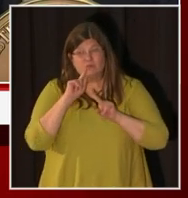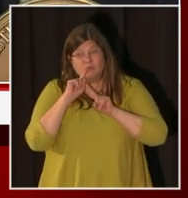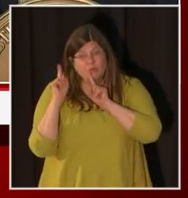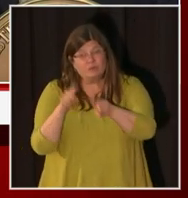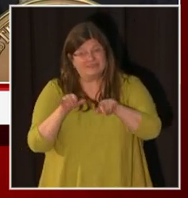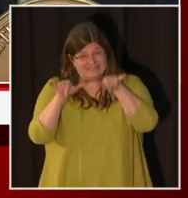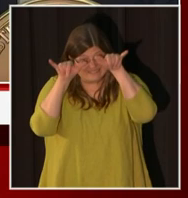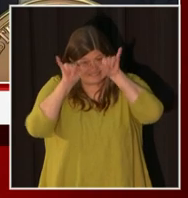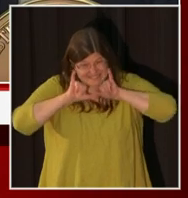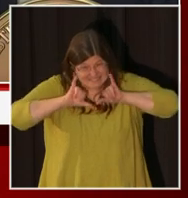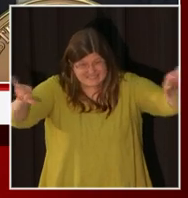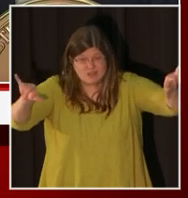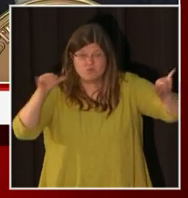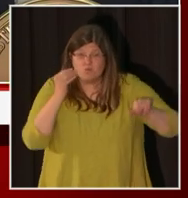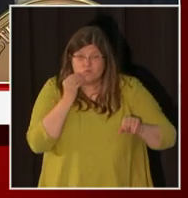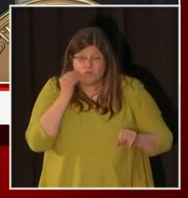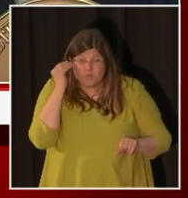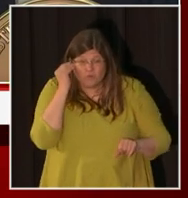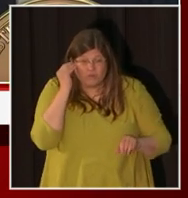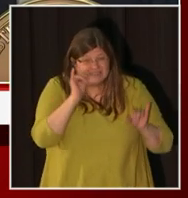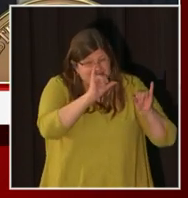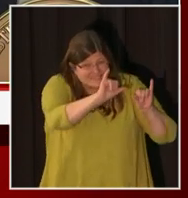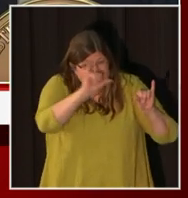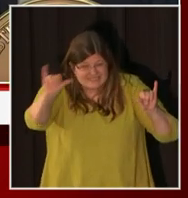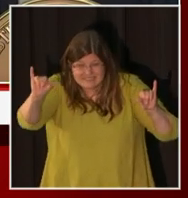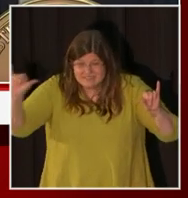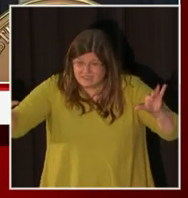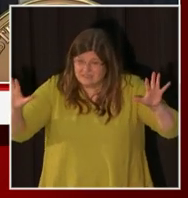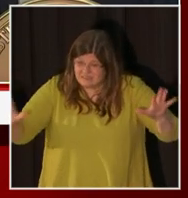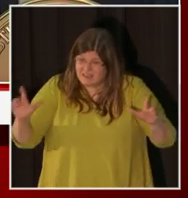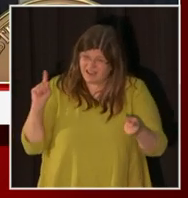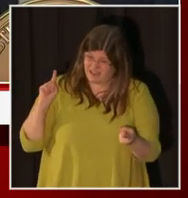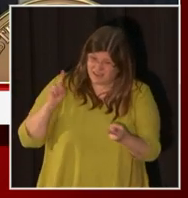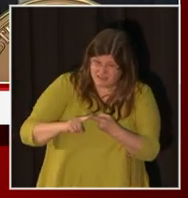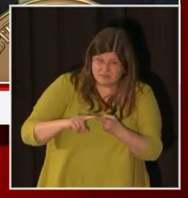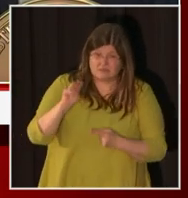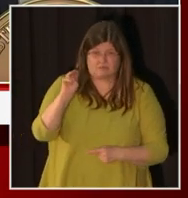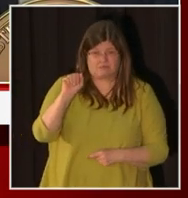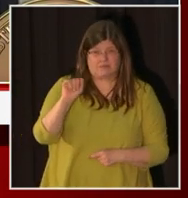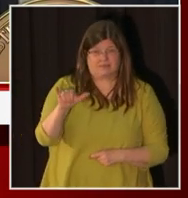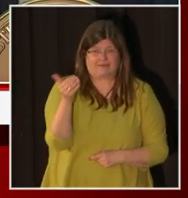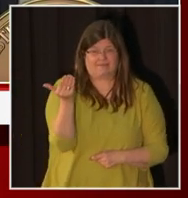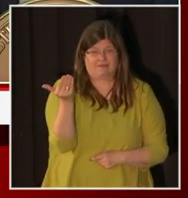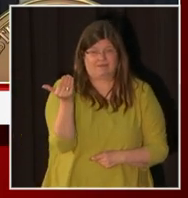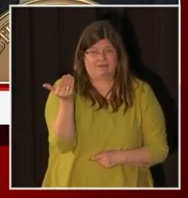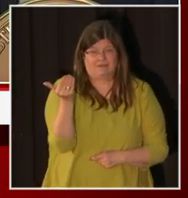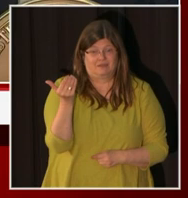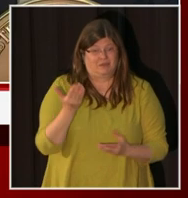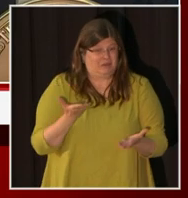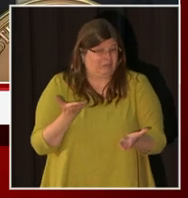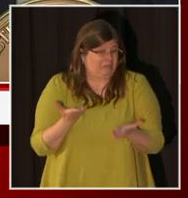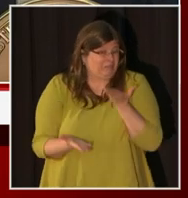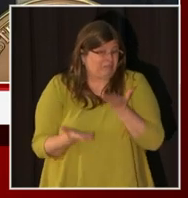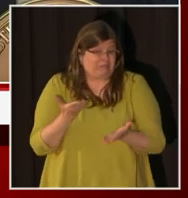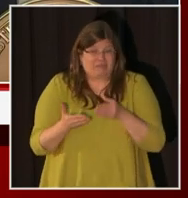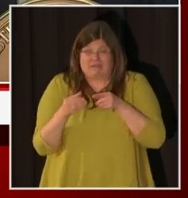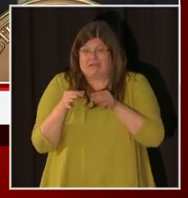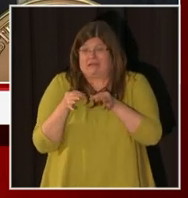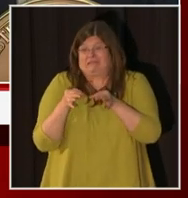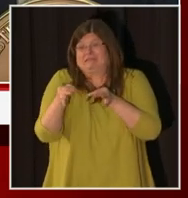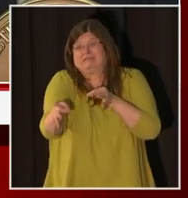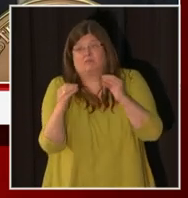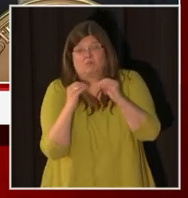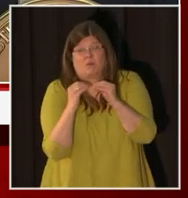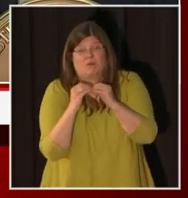until at least May 15th. You should only be going out for essential work,